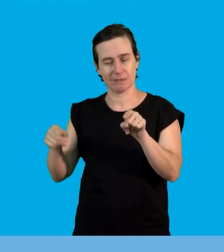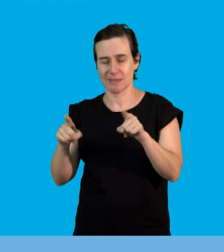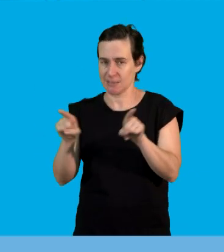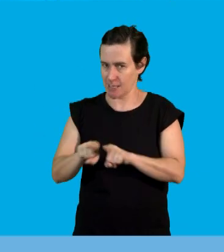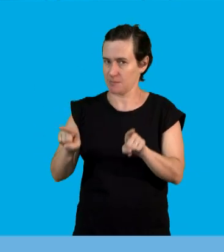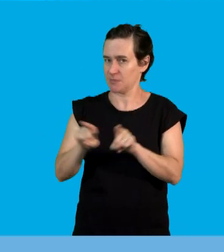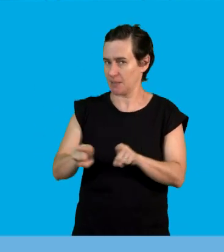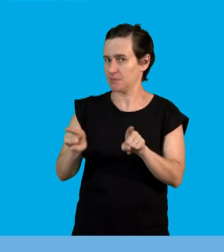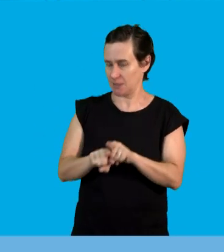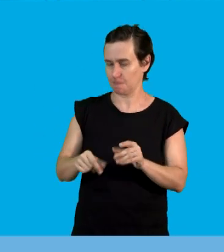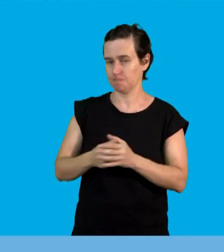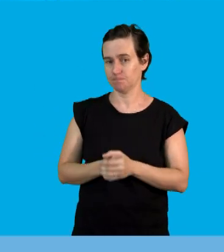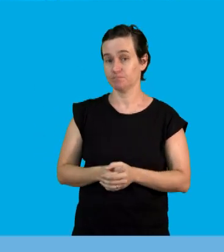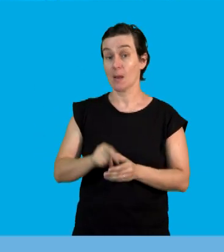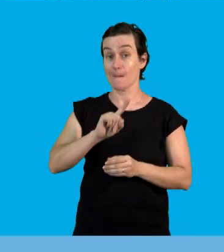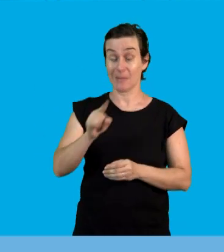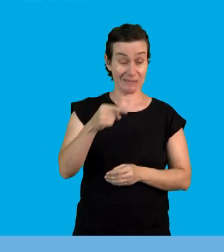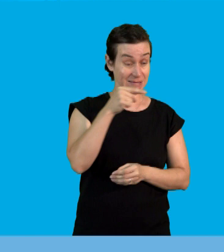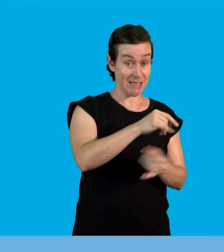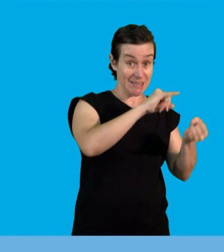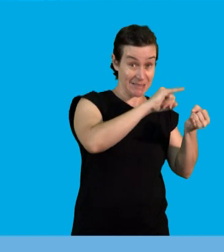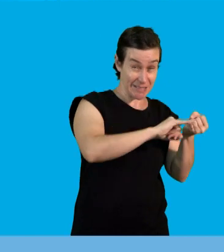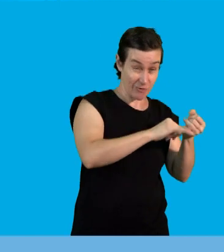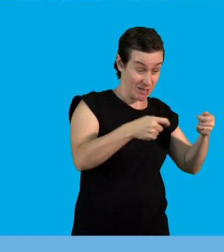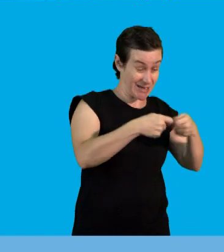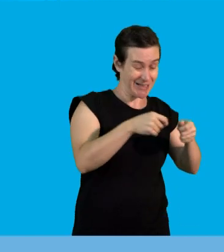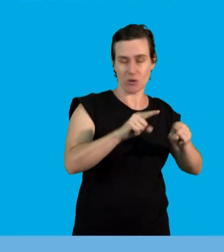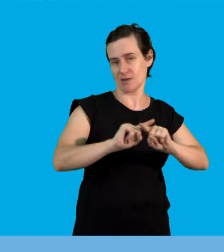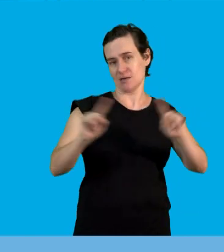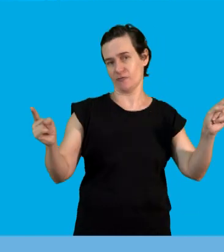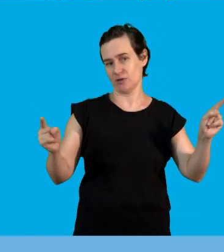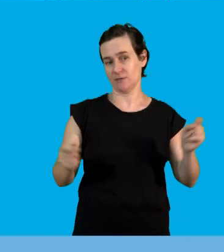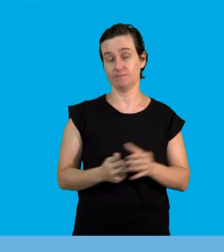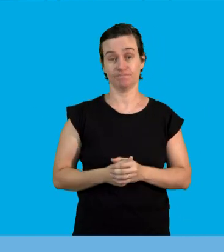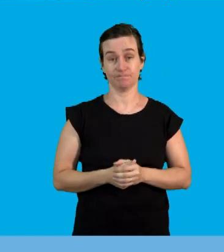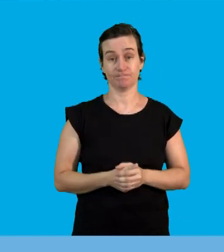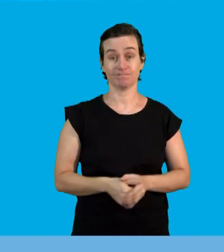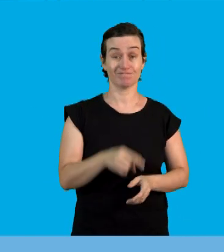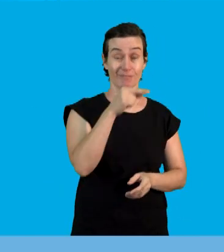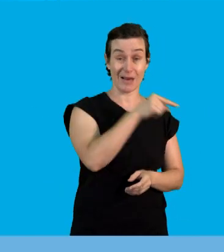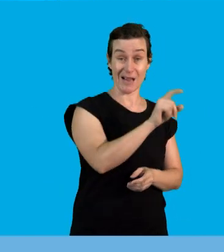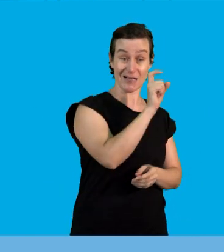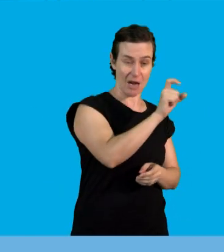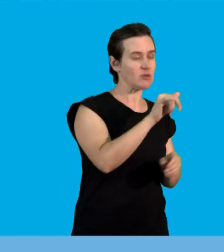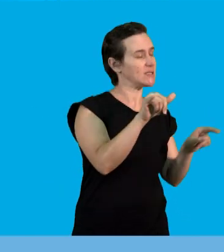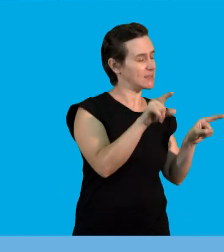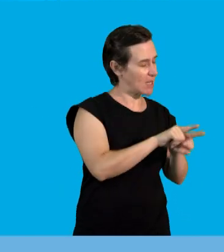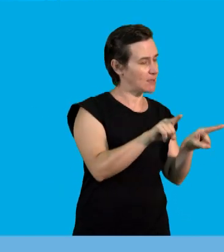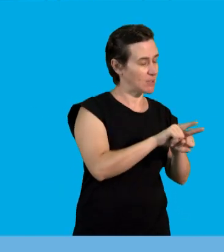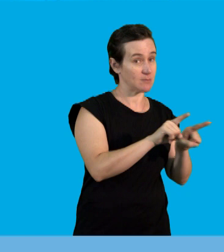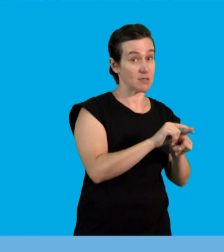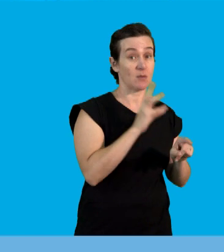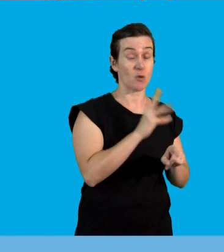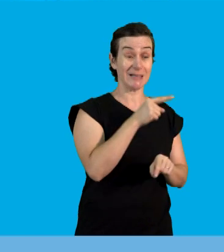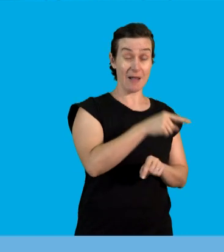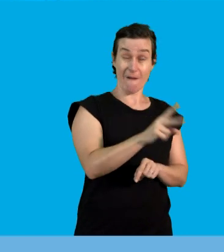However, in a series connection, this now becomes different. We are saying that in series, the current remains the same, the